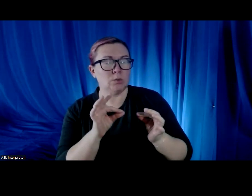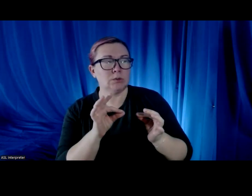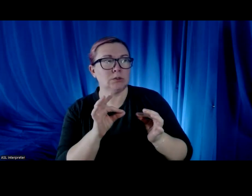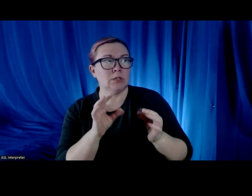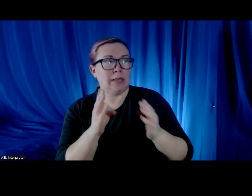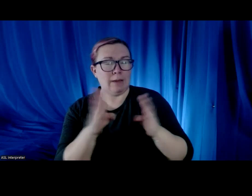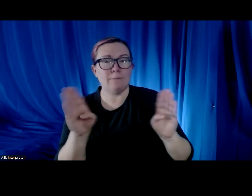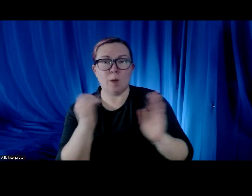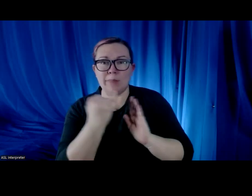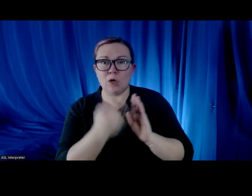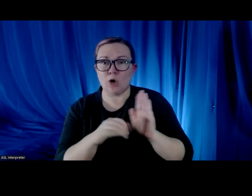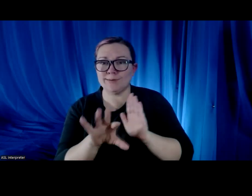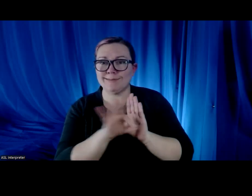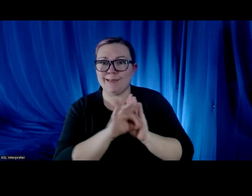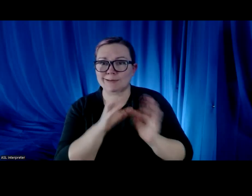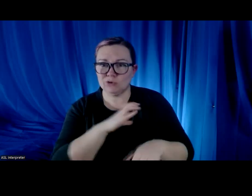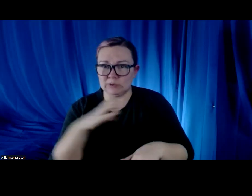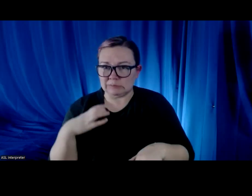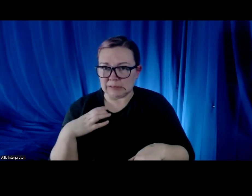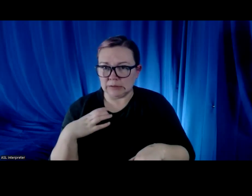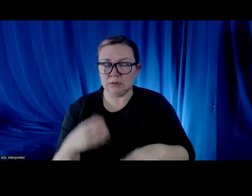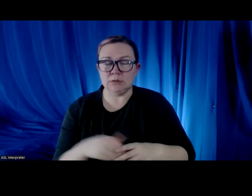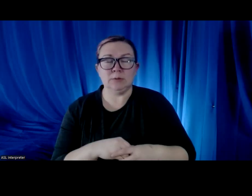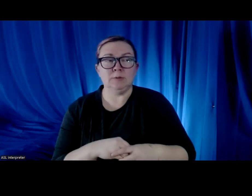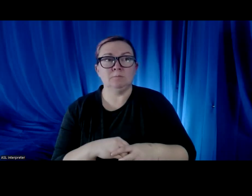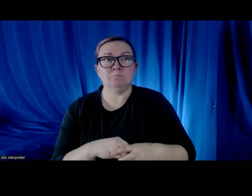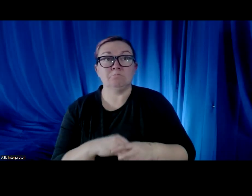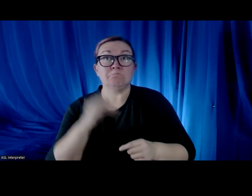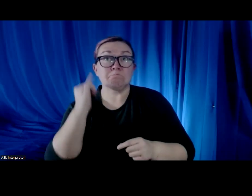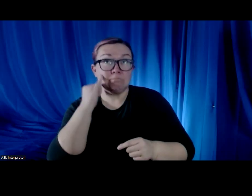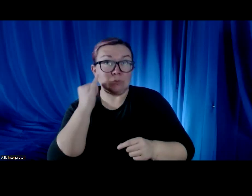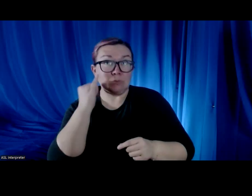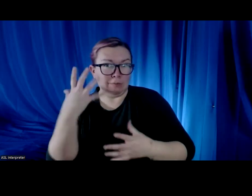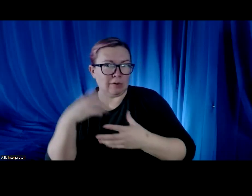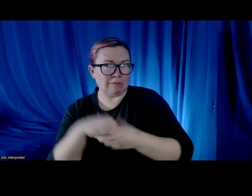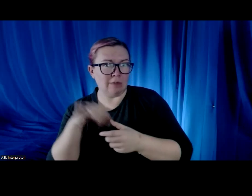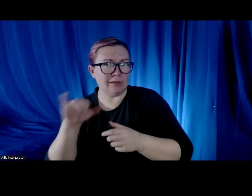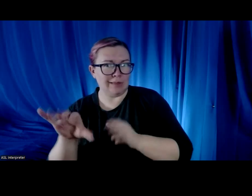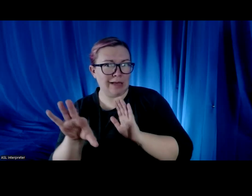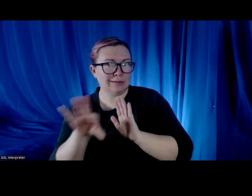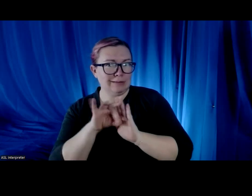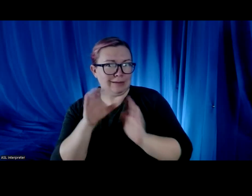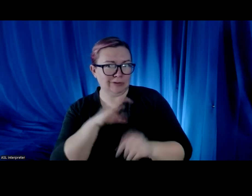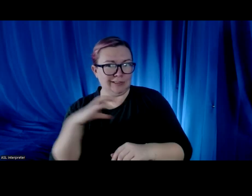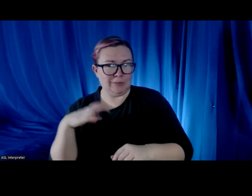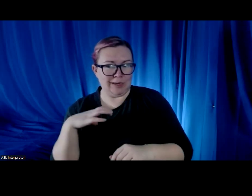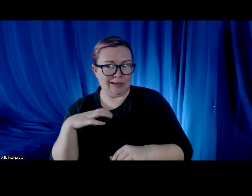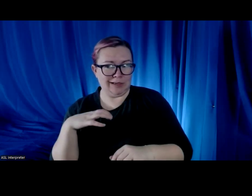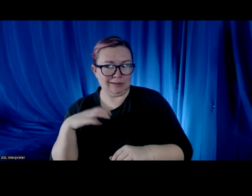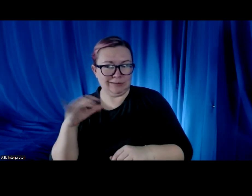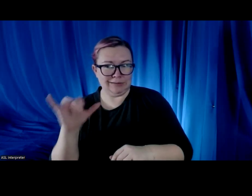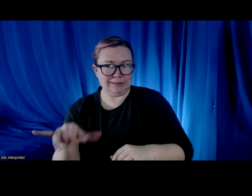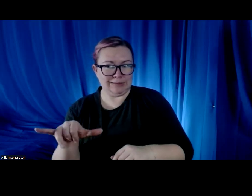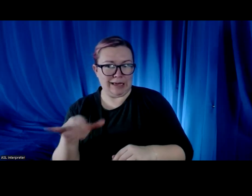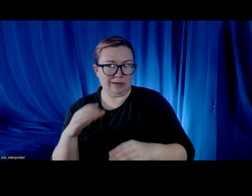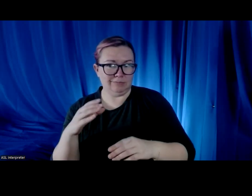Art Selection Committee. Mhm. Um, if you are on the Public Art Selection Committee, does that